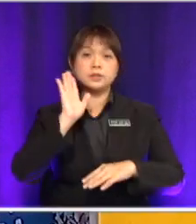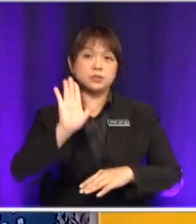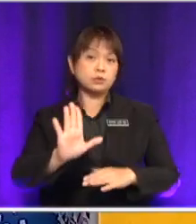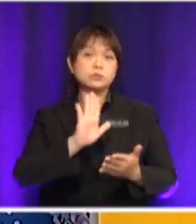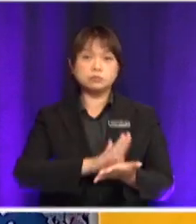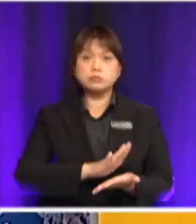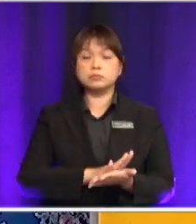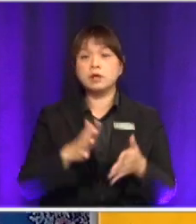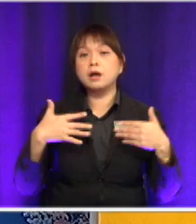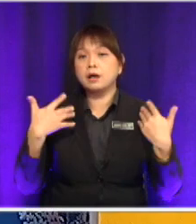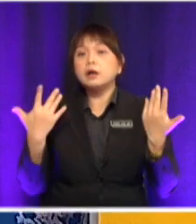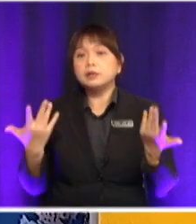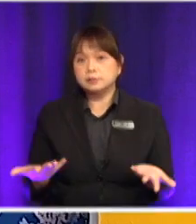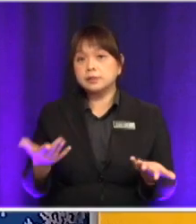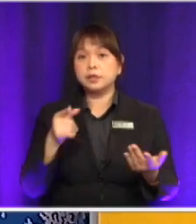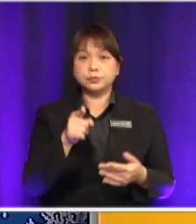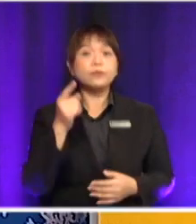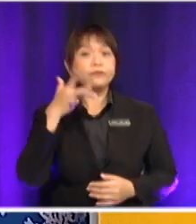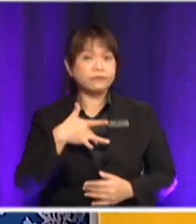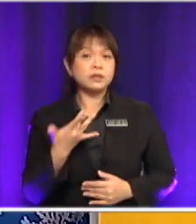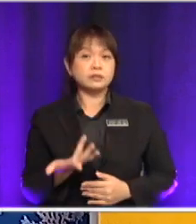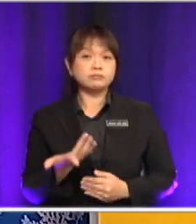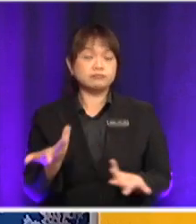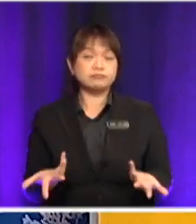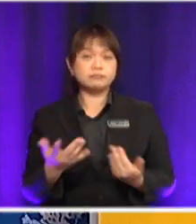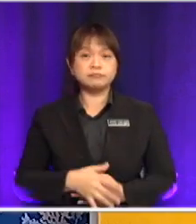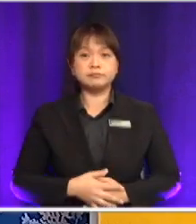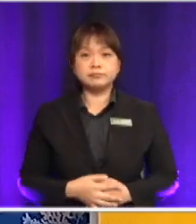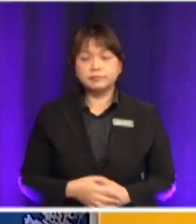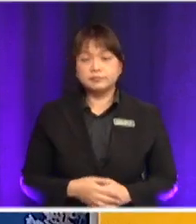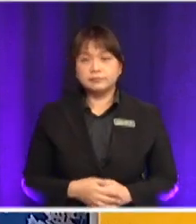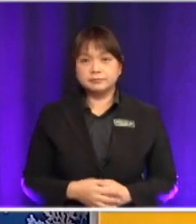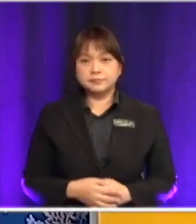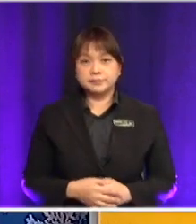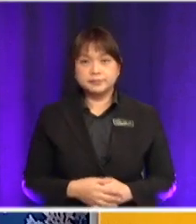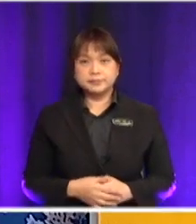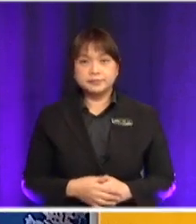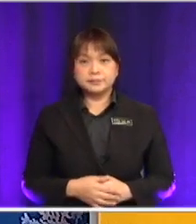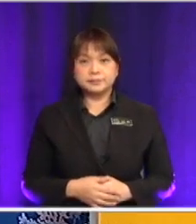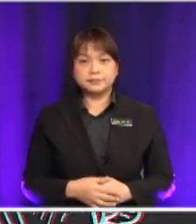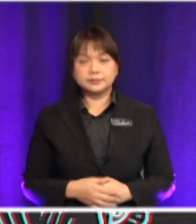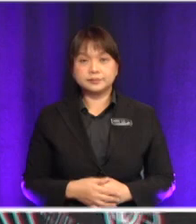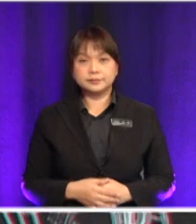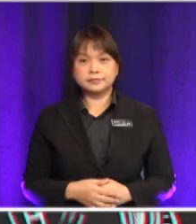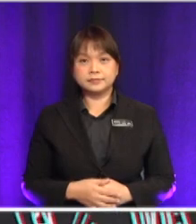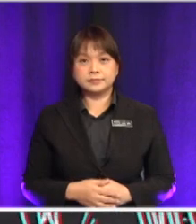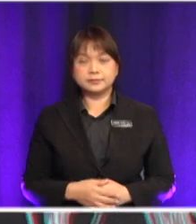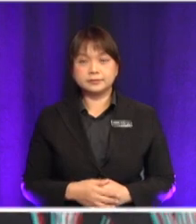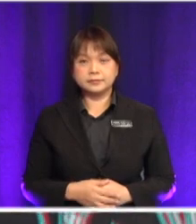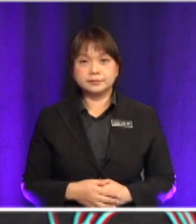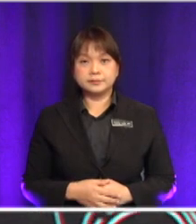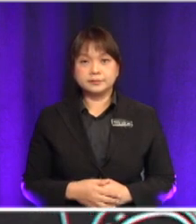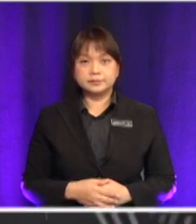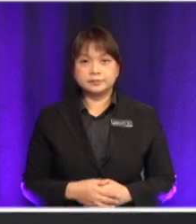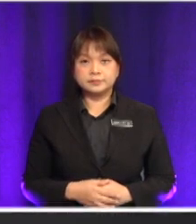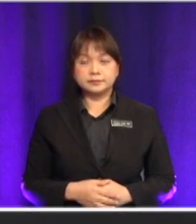there were cameras at your school? All right. Can we have one Yes, pupil to anyone answer this? would. Yeah, just one Right.